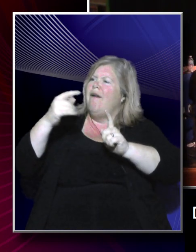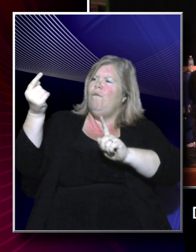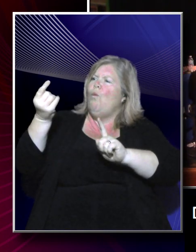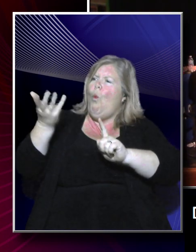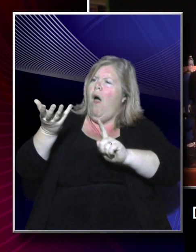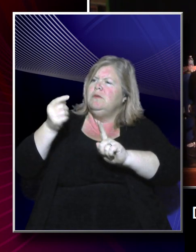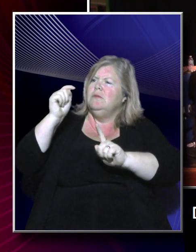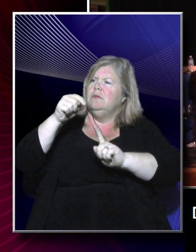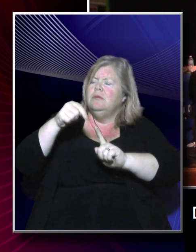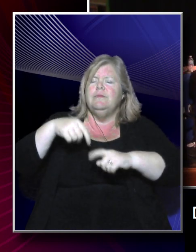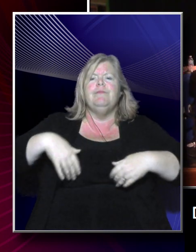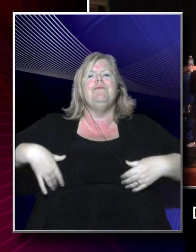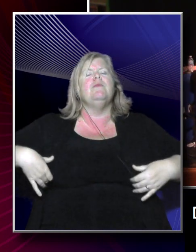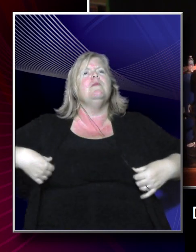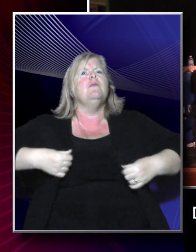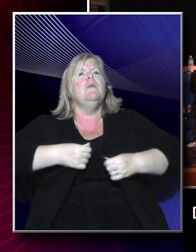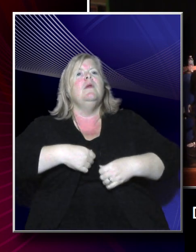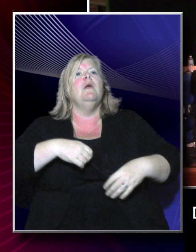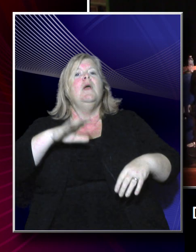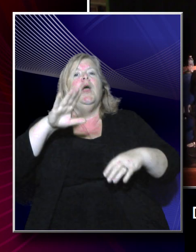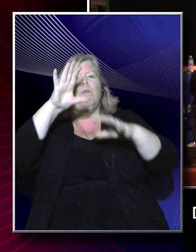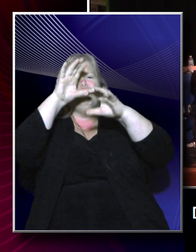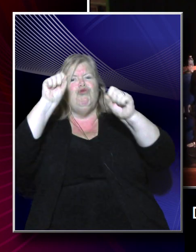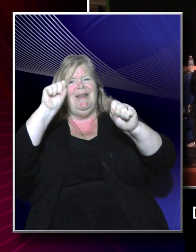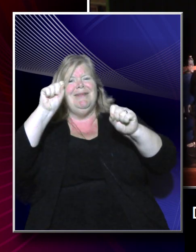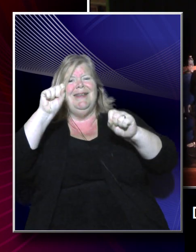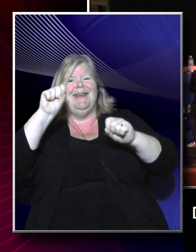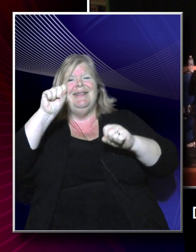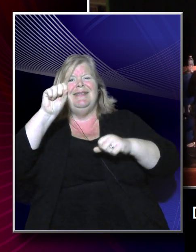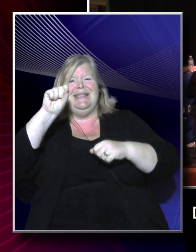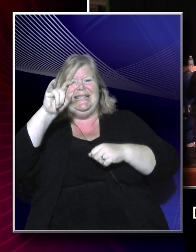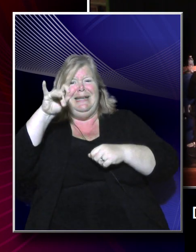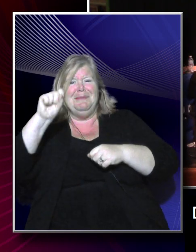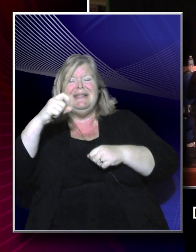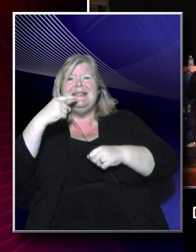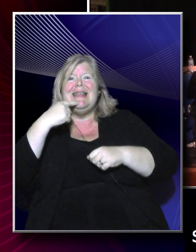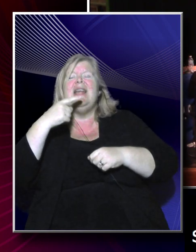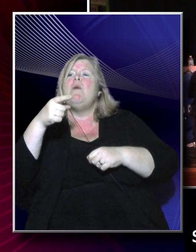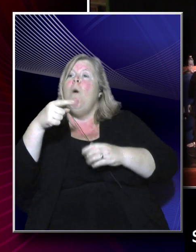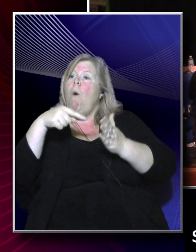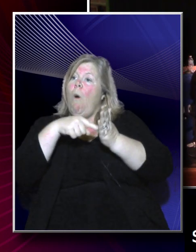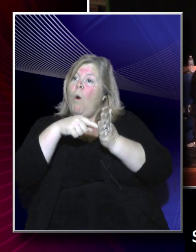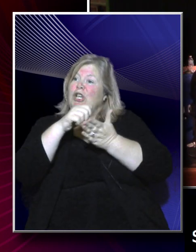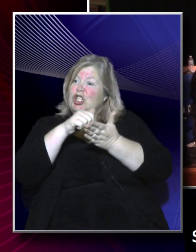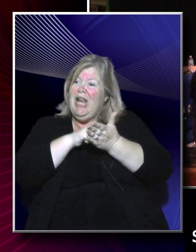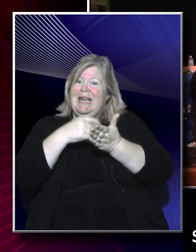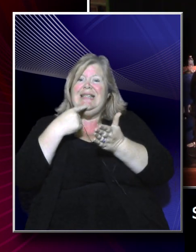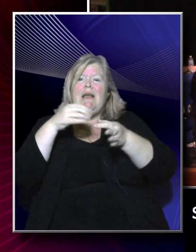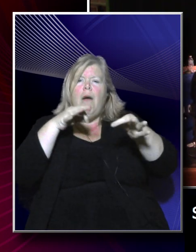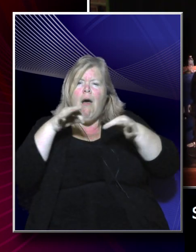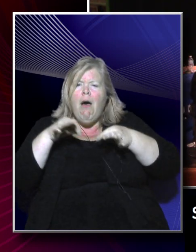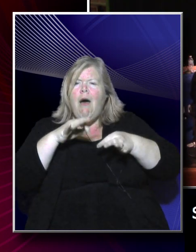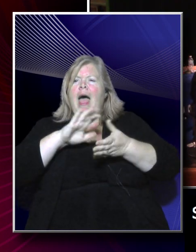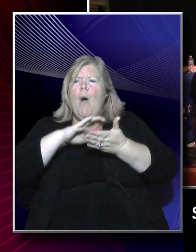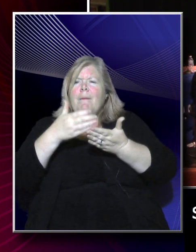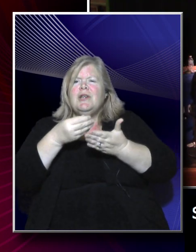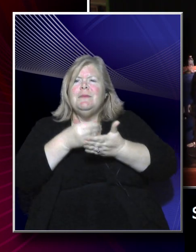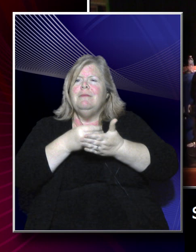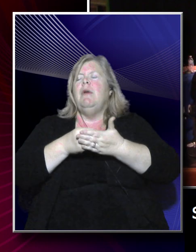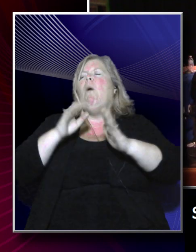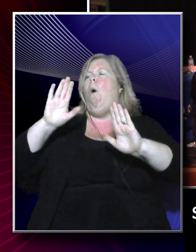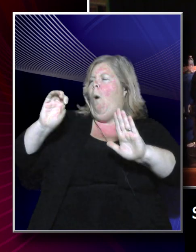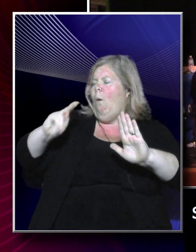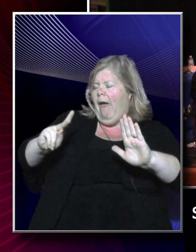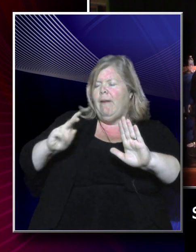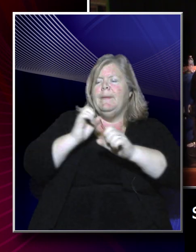the agenda, it The- specifies the The amount of money. foundation? Okay, got you. Okay, just wanted to make sure I'm clear Sure.